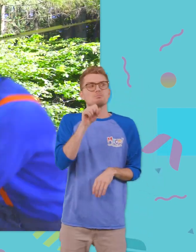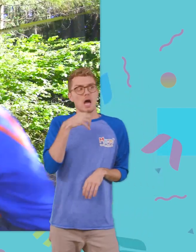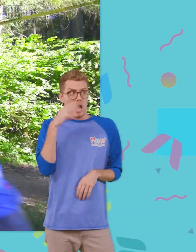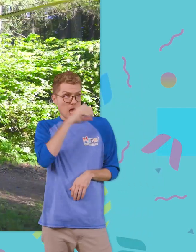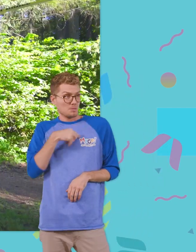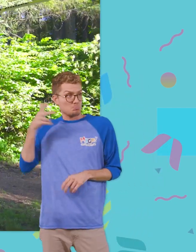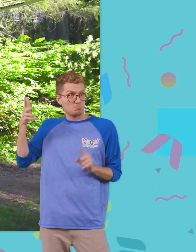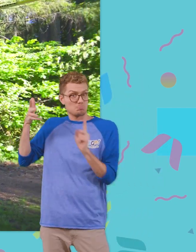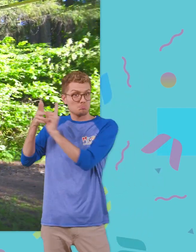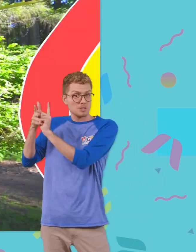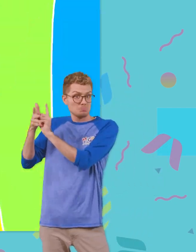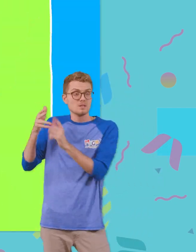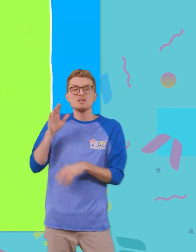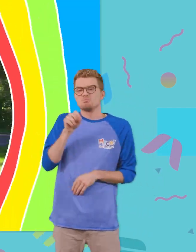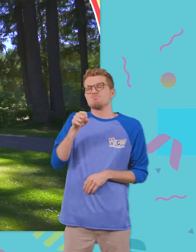Blippi. Okay.